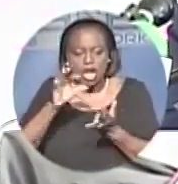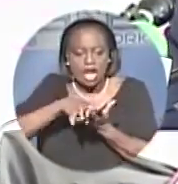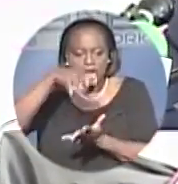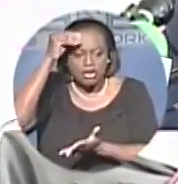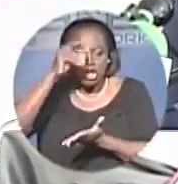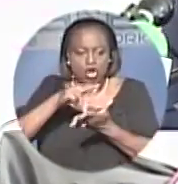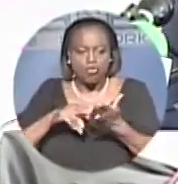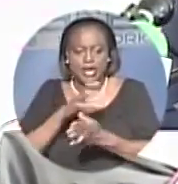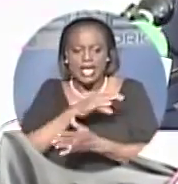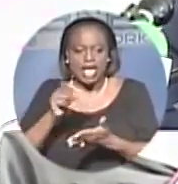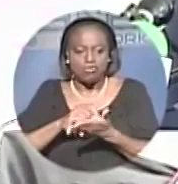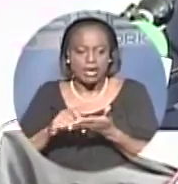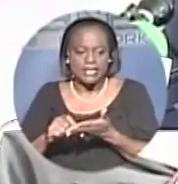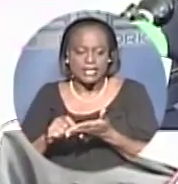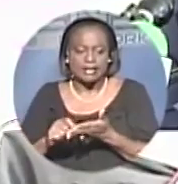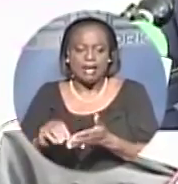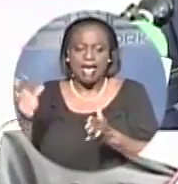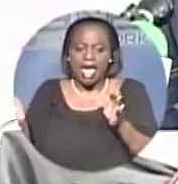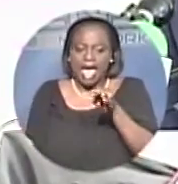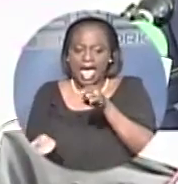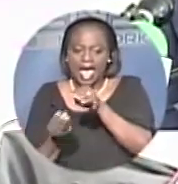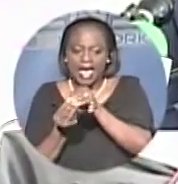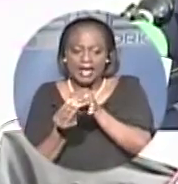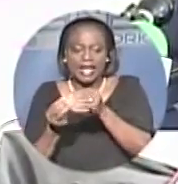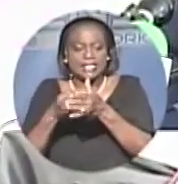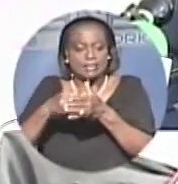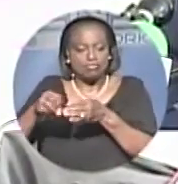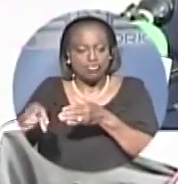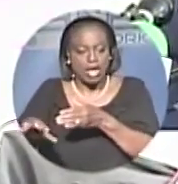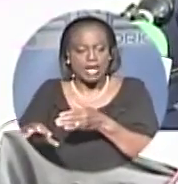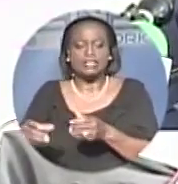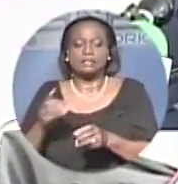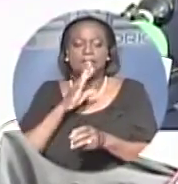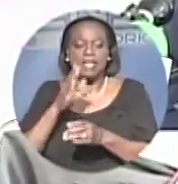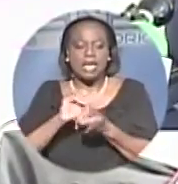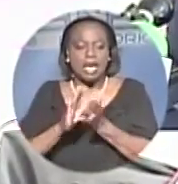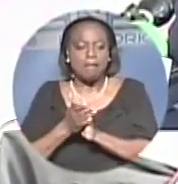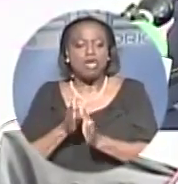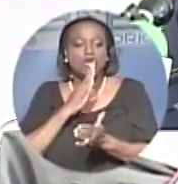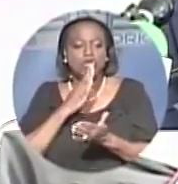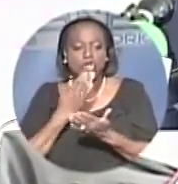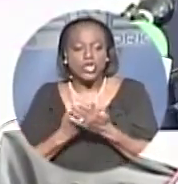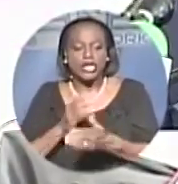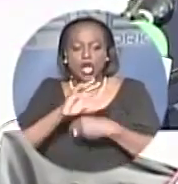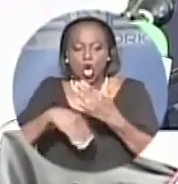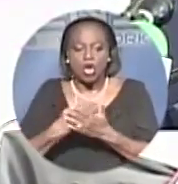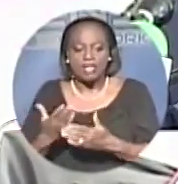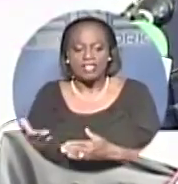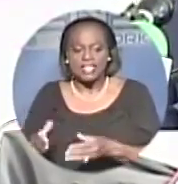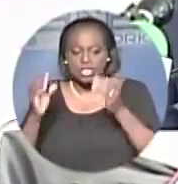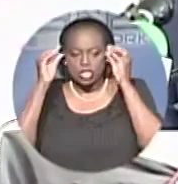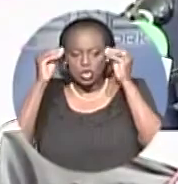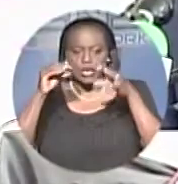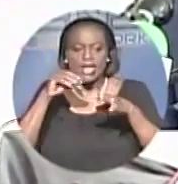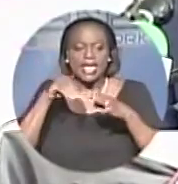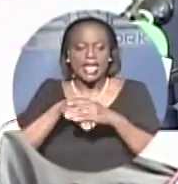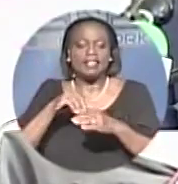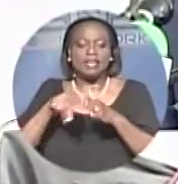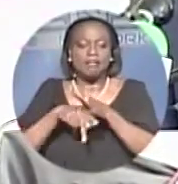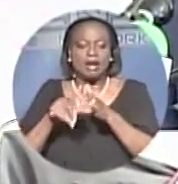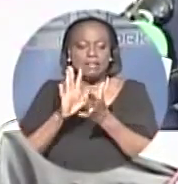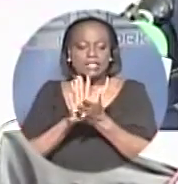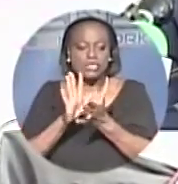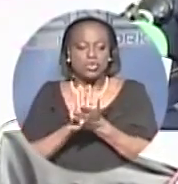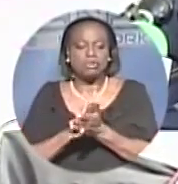writing, add and subtract, and to become good at all those things taught in our primary schools, courtesy and good